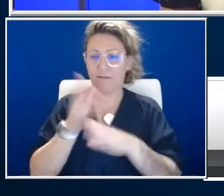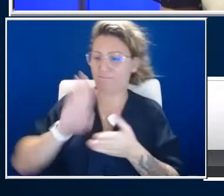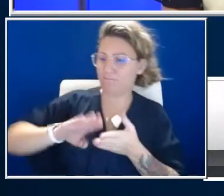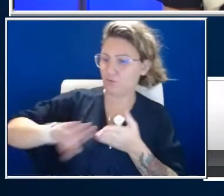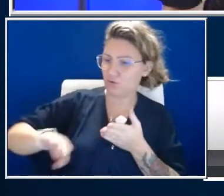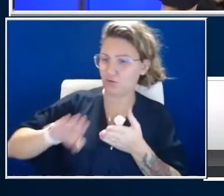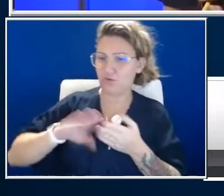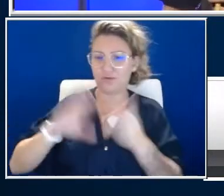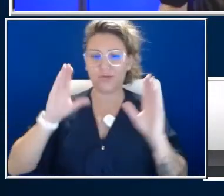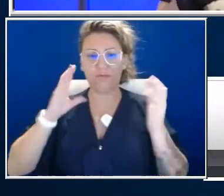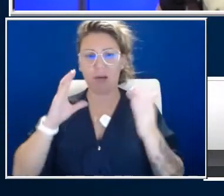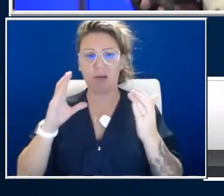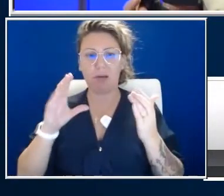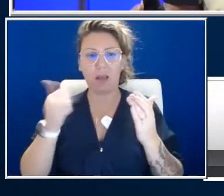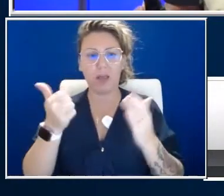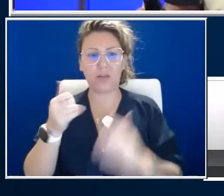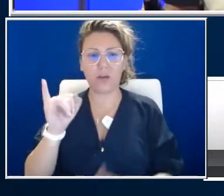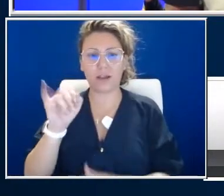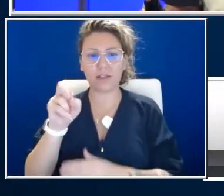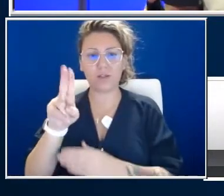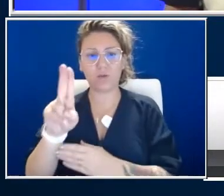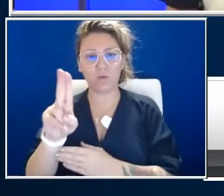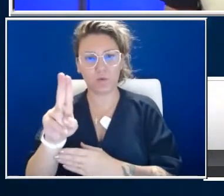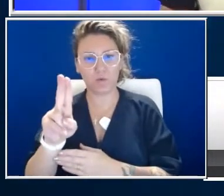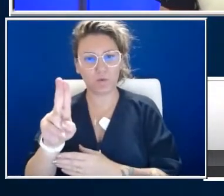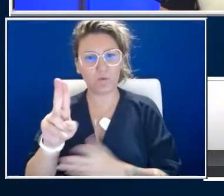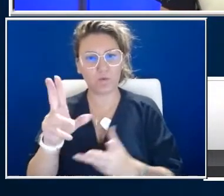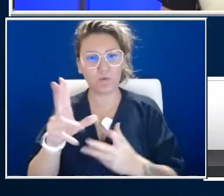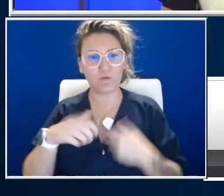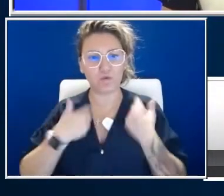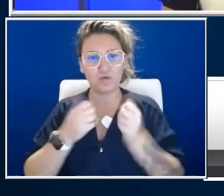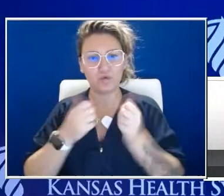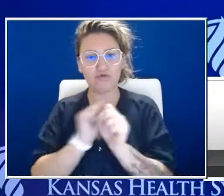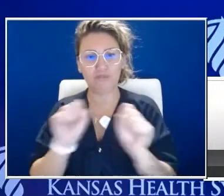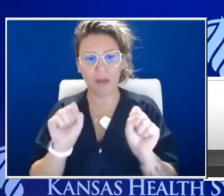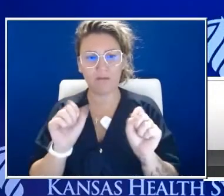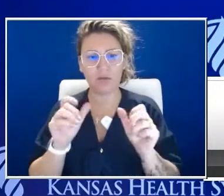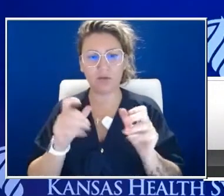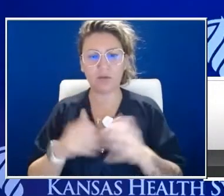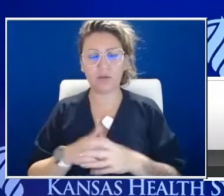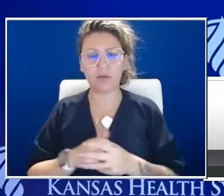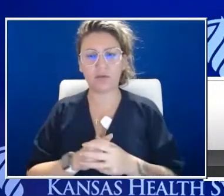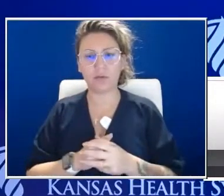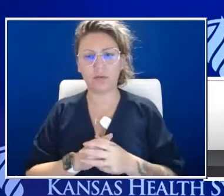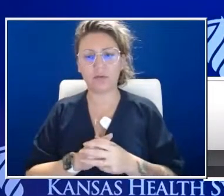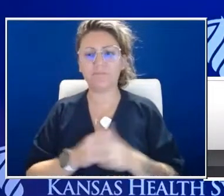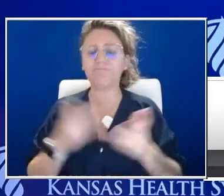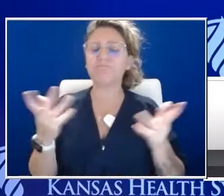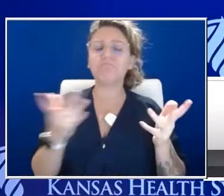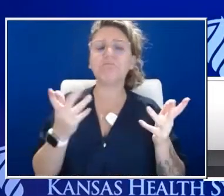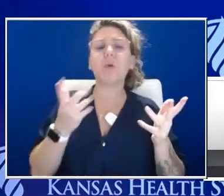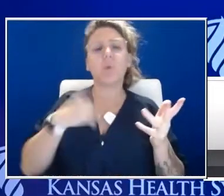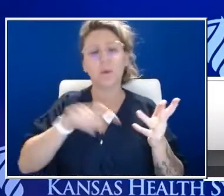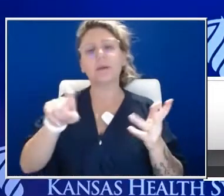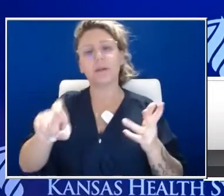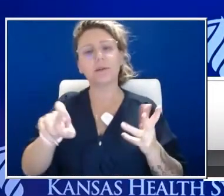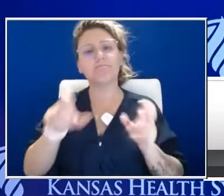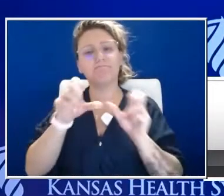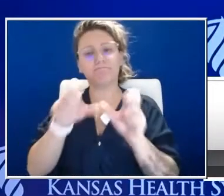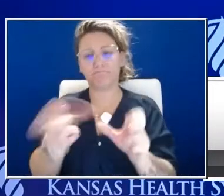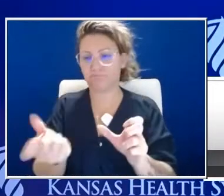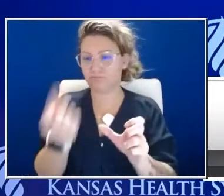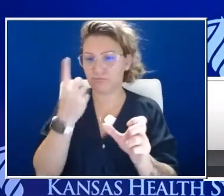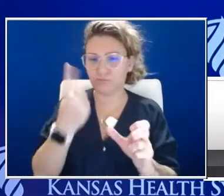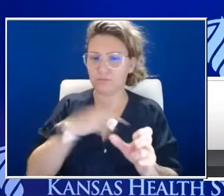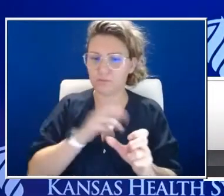survivors. Again, this is a new study. What do you make of that? Yeah, I think that we have to continue to understand that, and we've heard Dr.